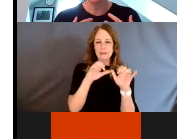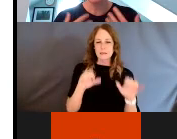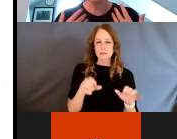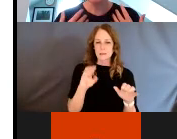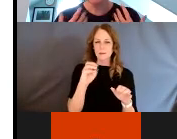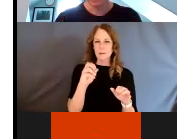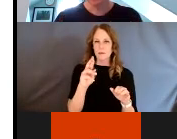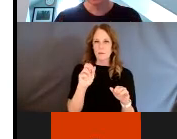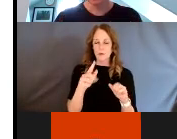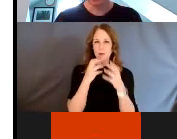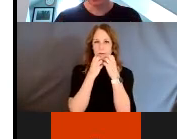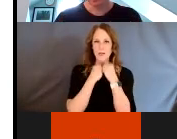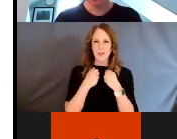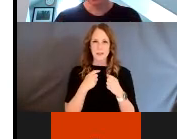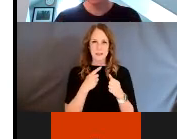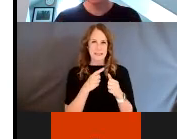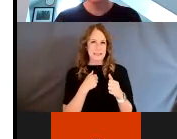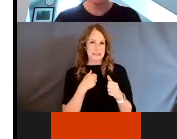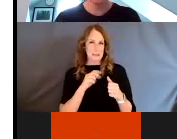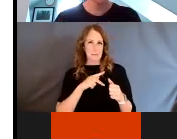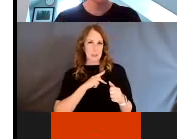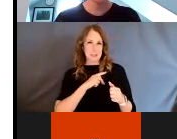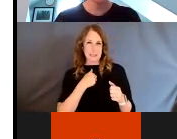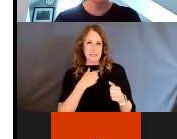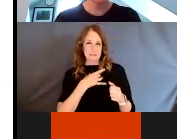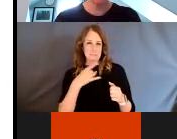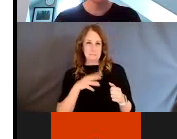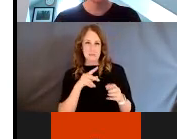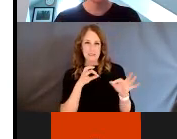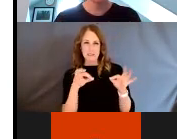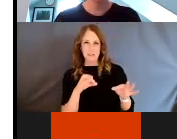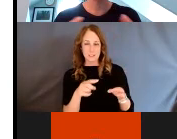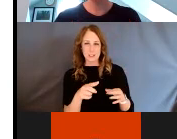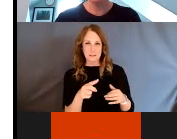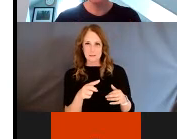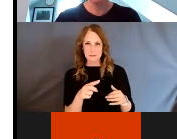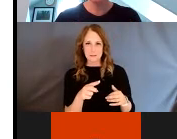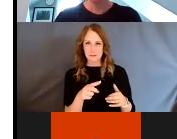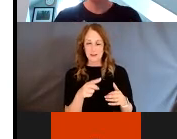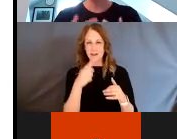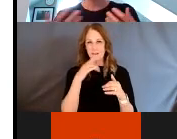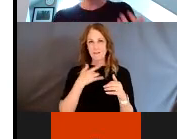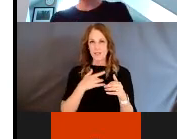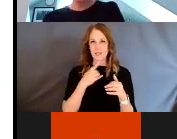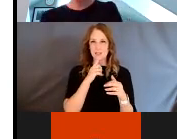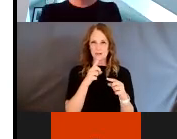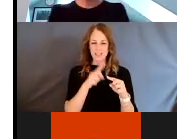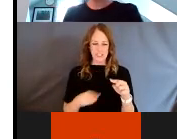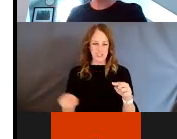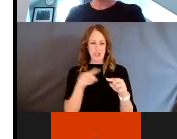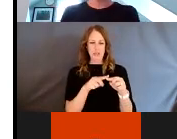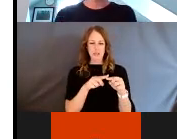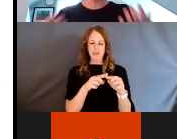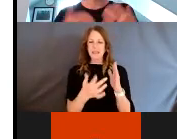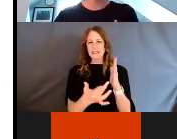And frankly, I don't like this definition because I think it's really circular. It may be technically